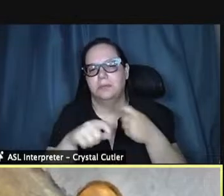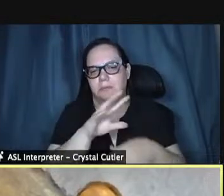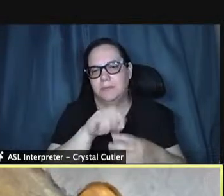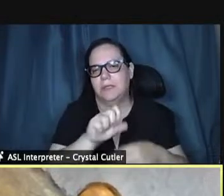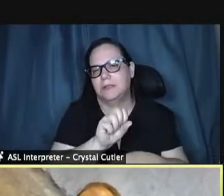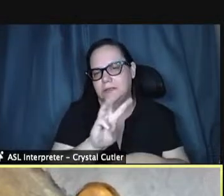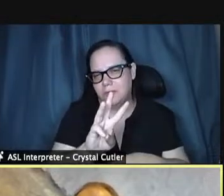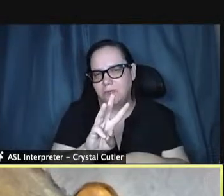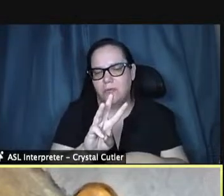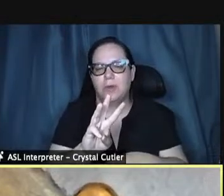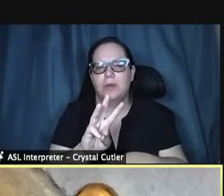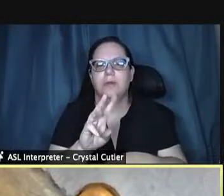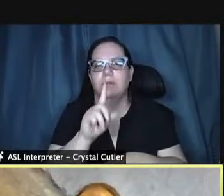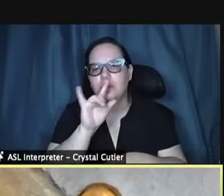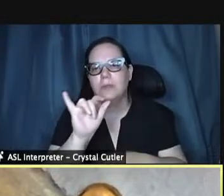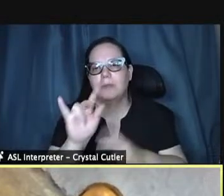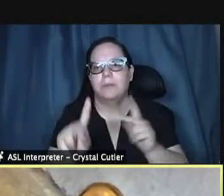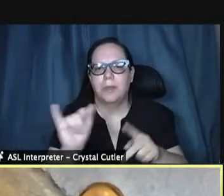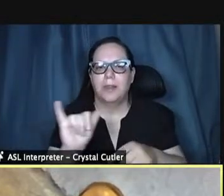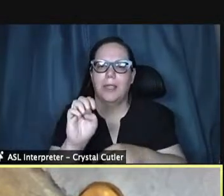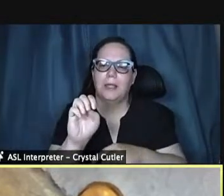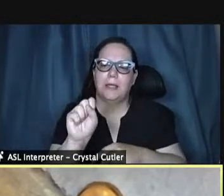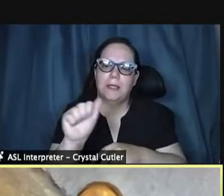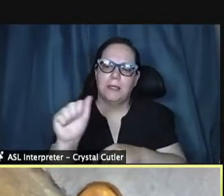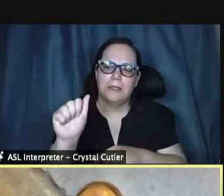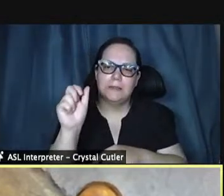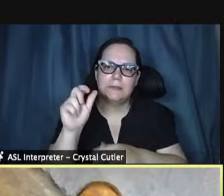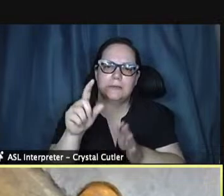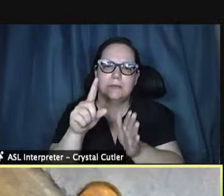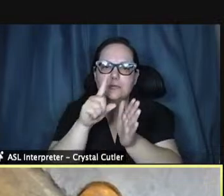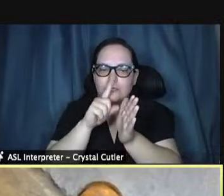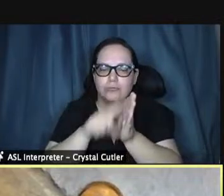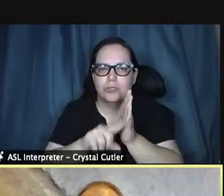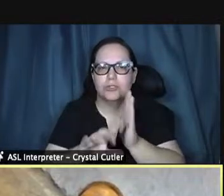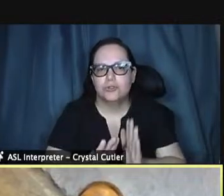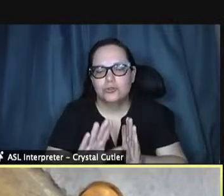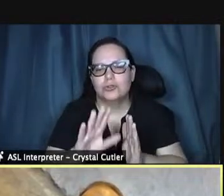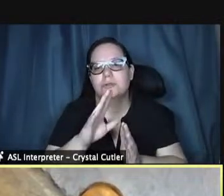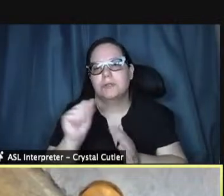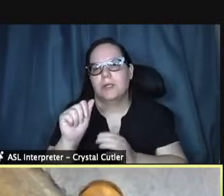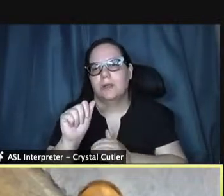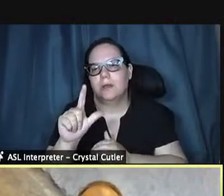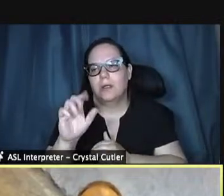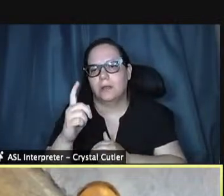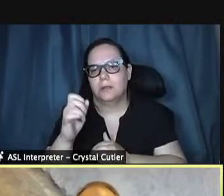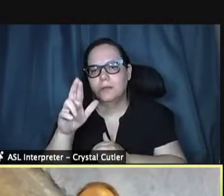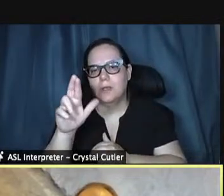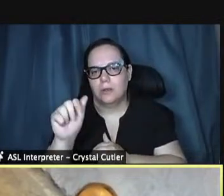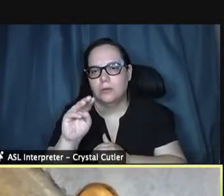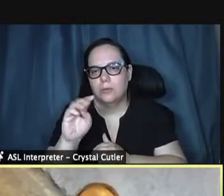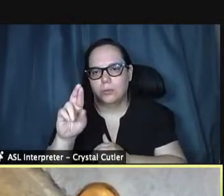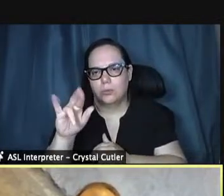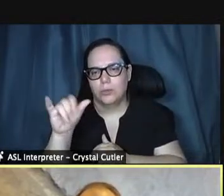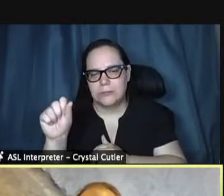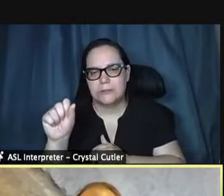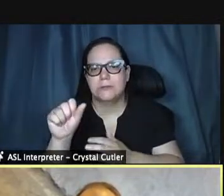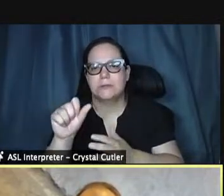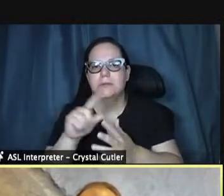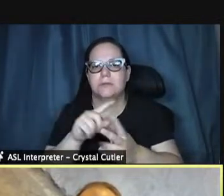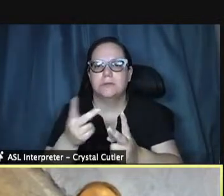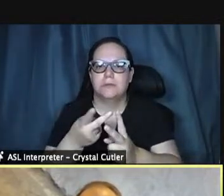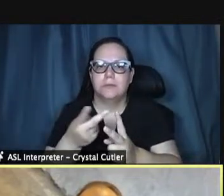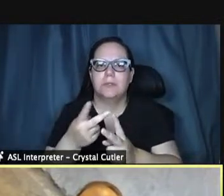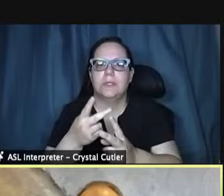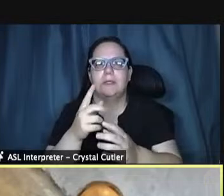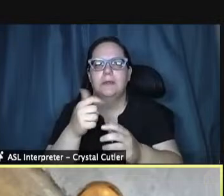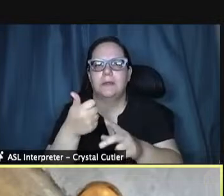People like ESA researchers Beth Lomax and Alexander Maurice, who carried out that test of oxygen extraction that I showed